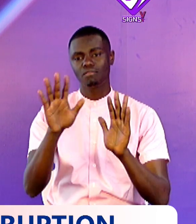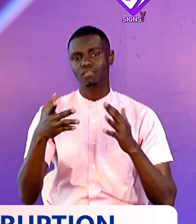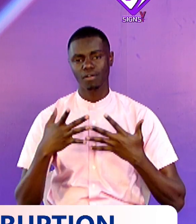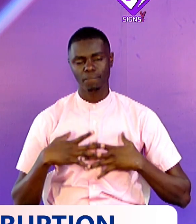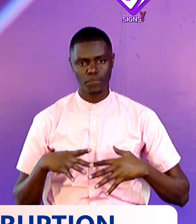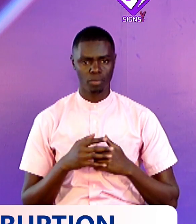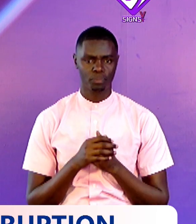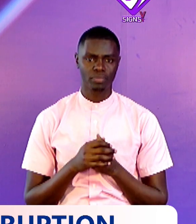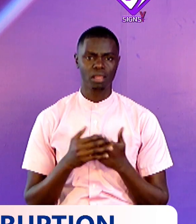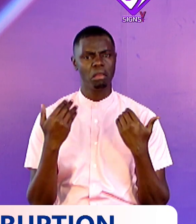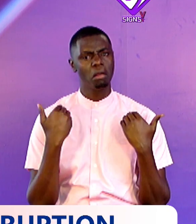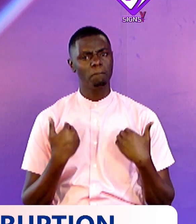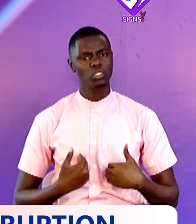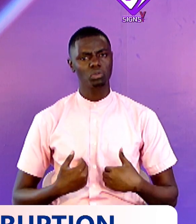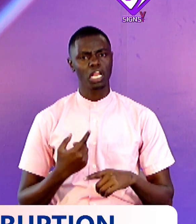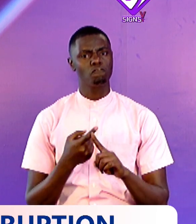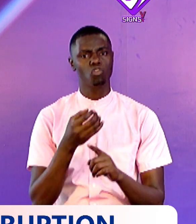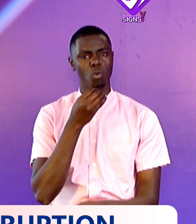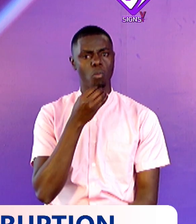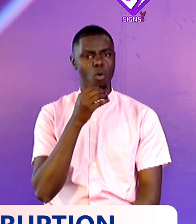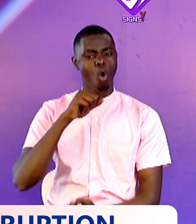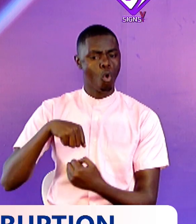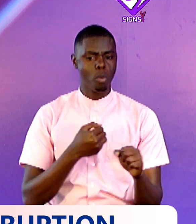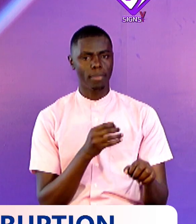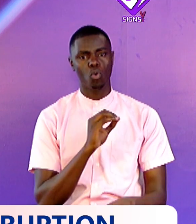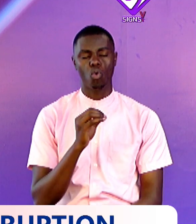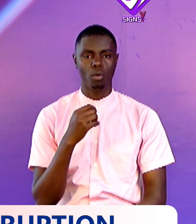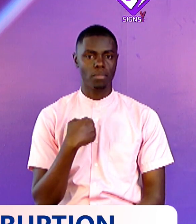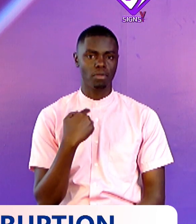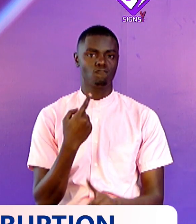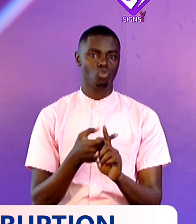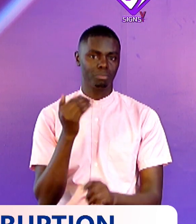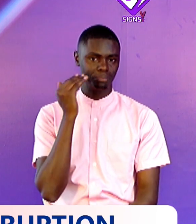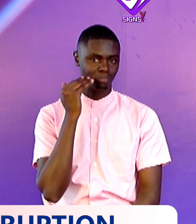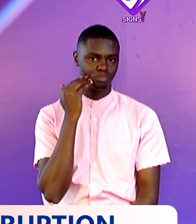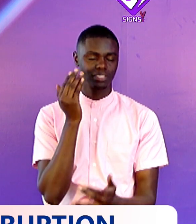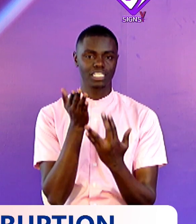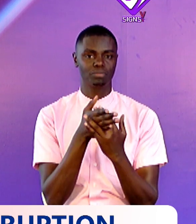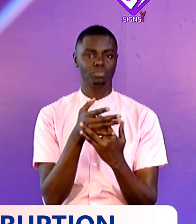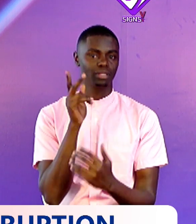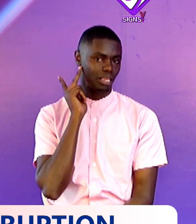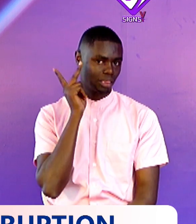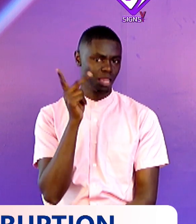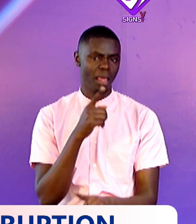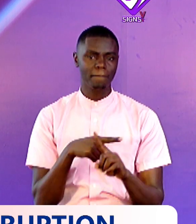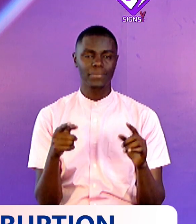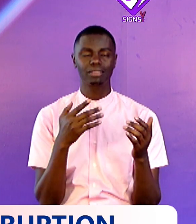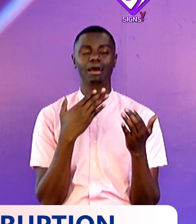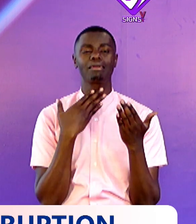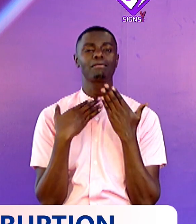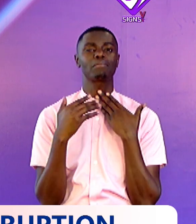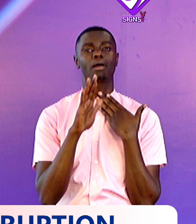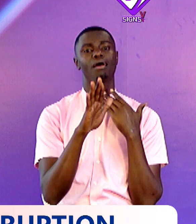I I'm about personally to- don't come from Homa Bay. I come from Siaya, and then I'm married in Kisii. Okay. But I just admire her